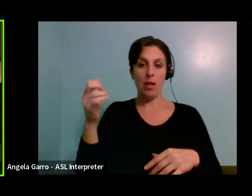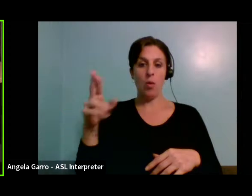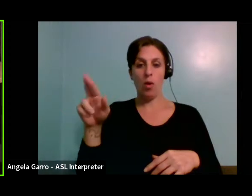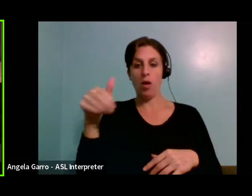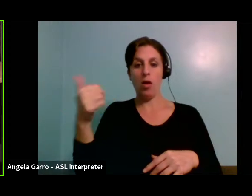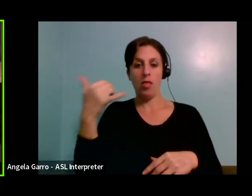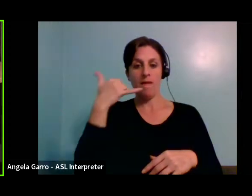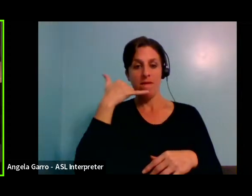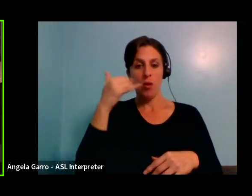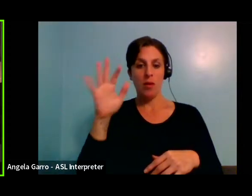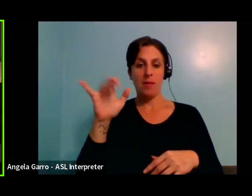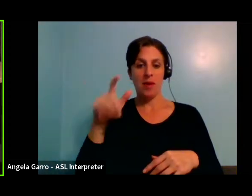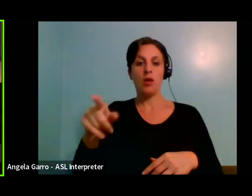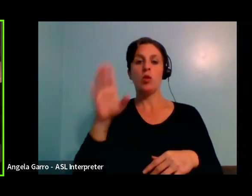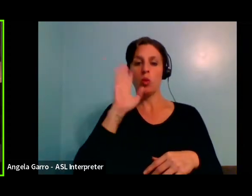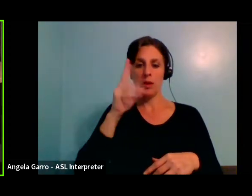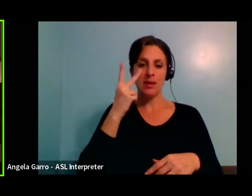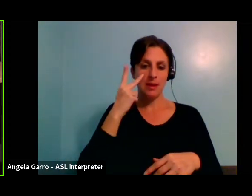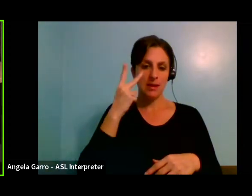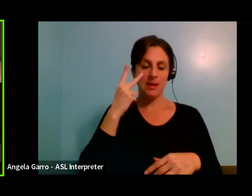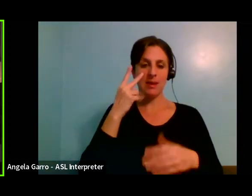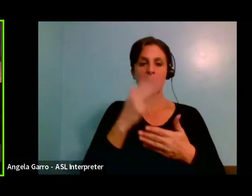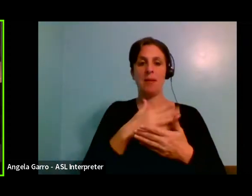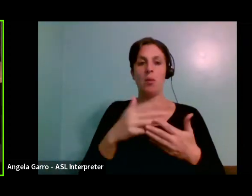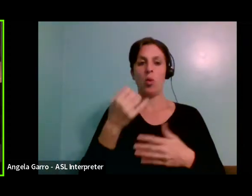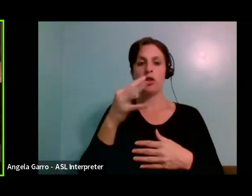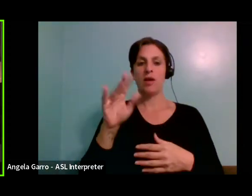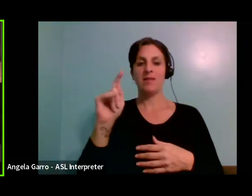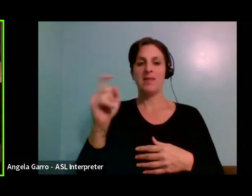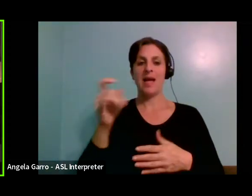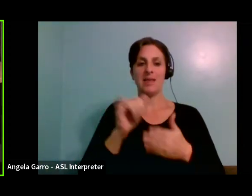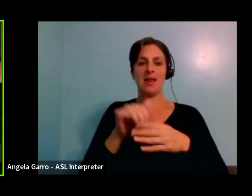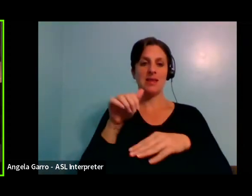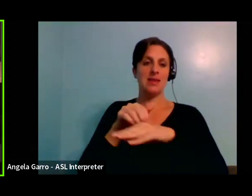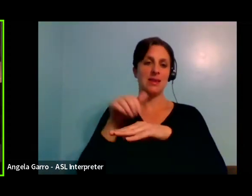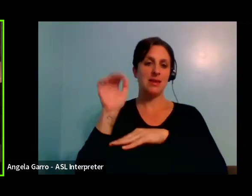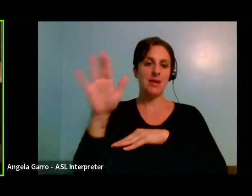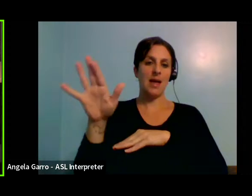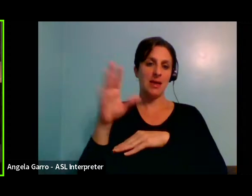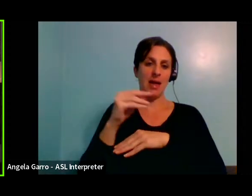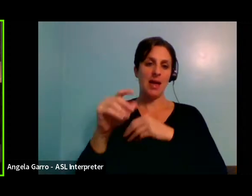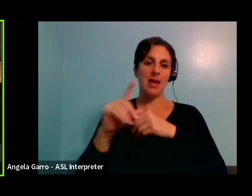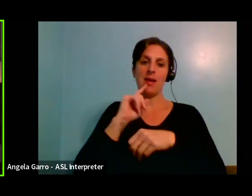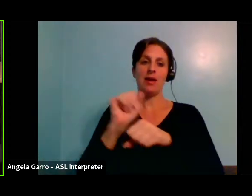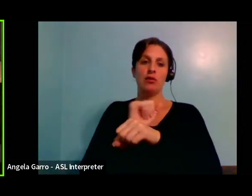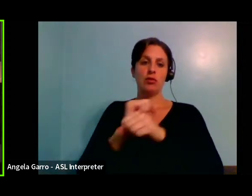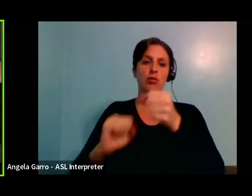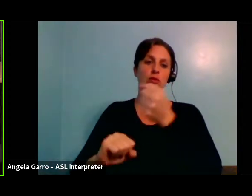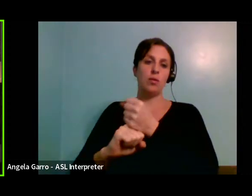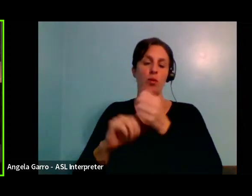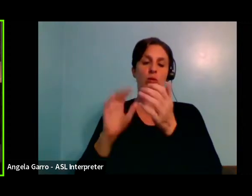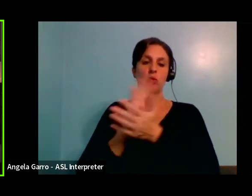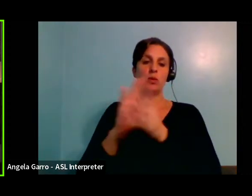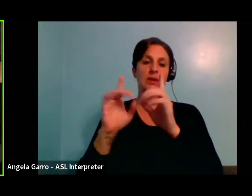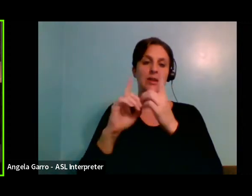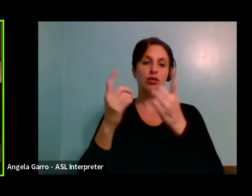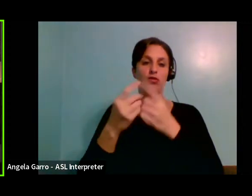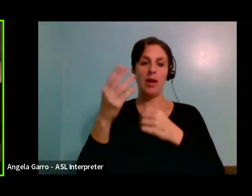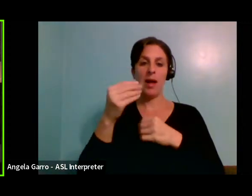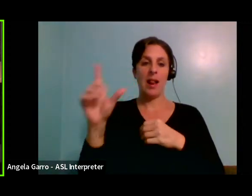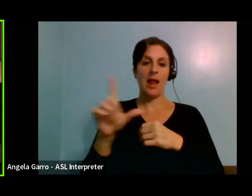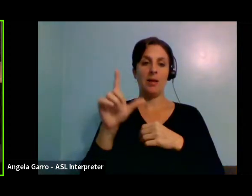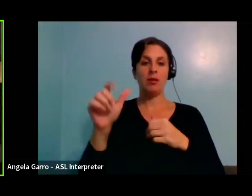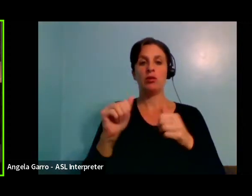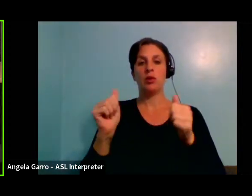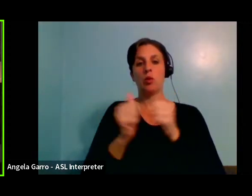phone bill, you will see that it's a portion of tax that gets sent off and actually supports school districts and libraries with